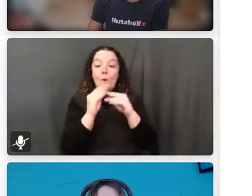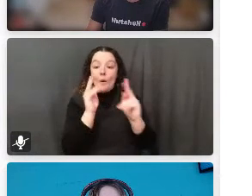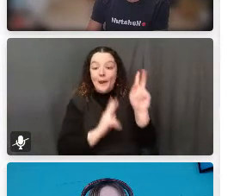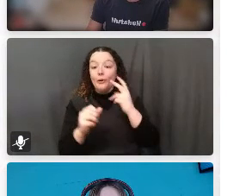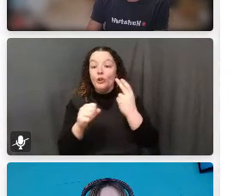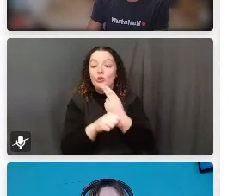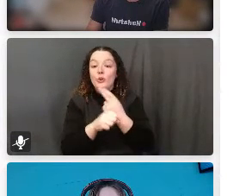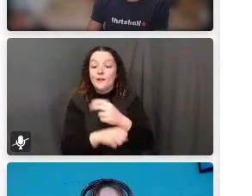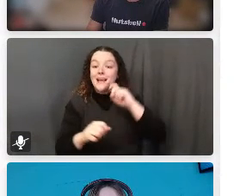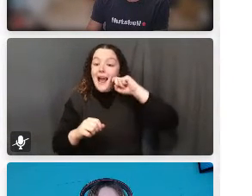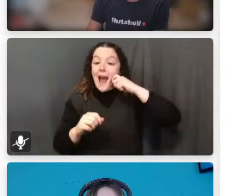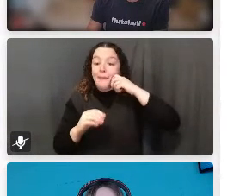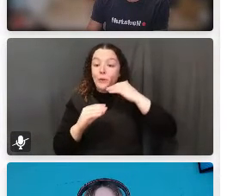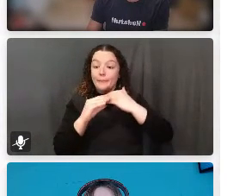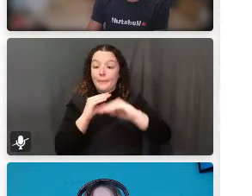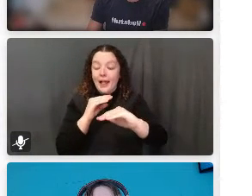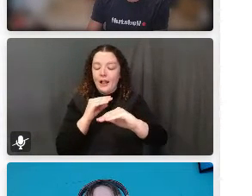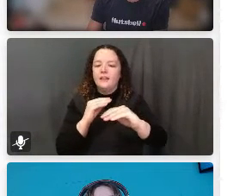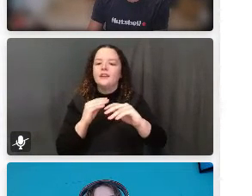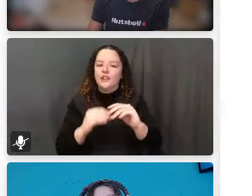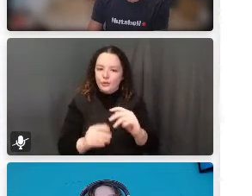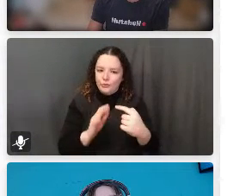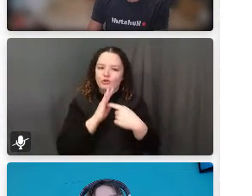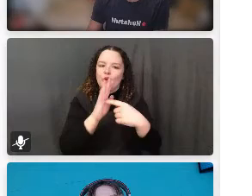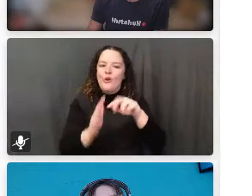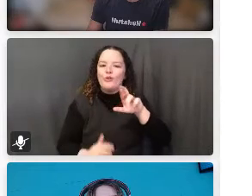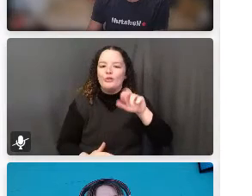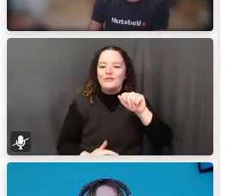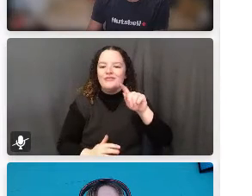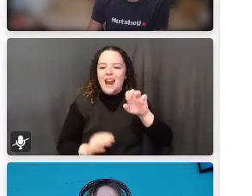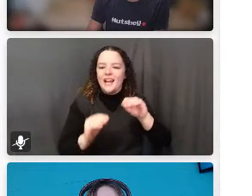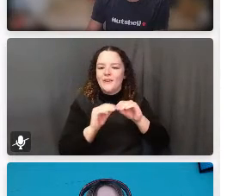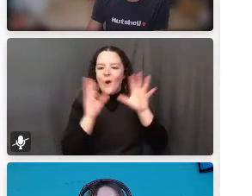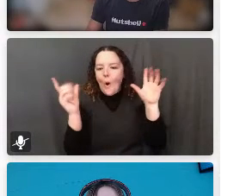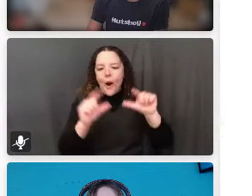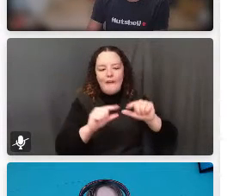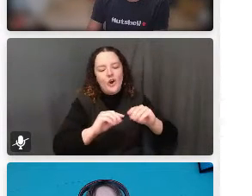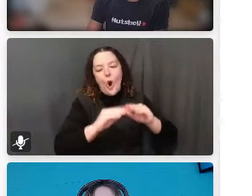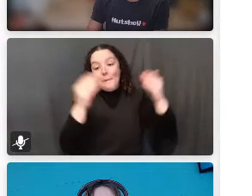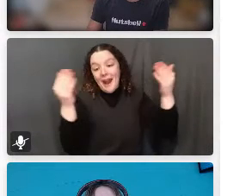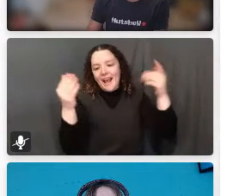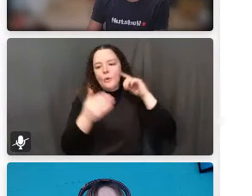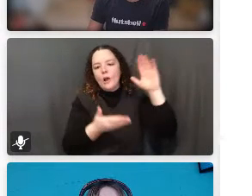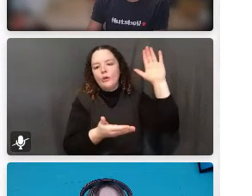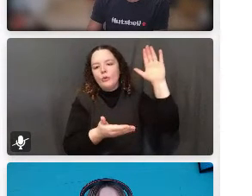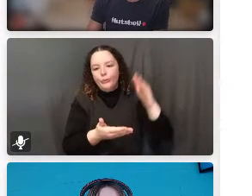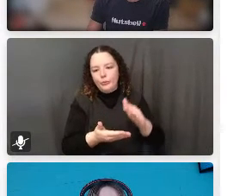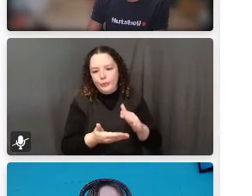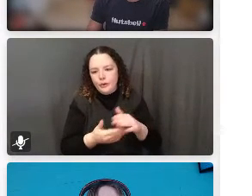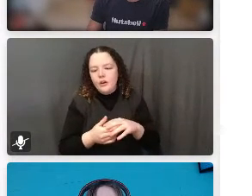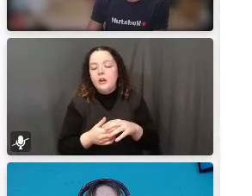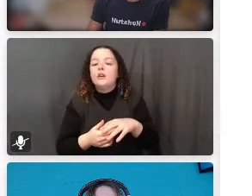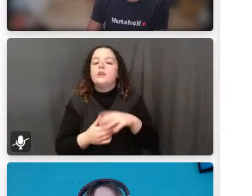see your open rates inflate artificially. So, for this reason, we really recommend turning towards more reliable